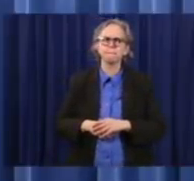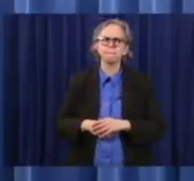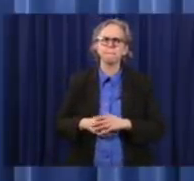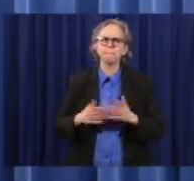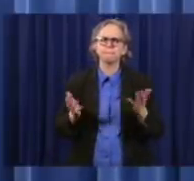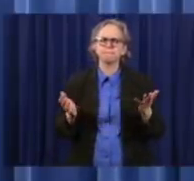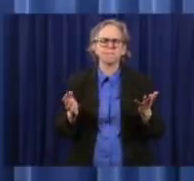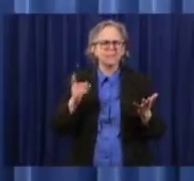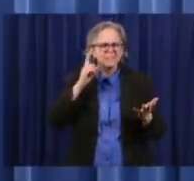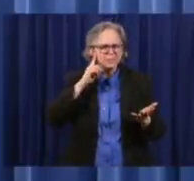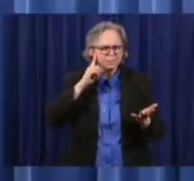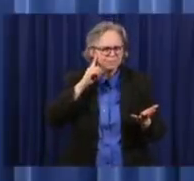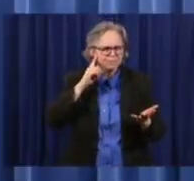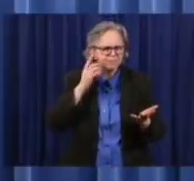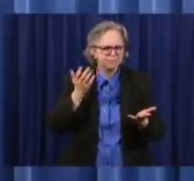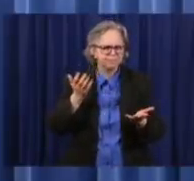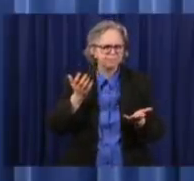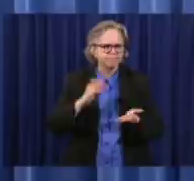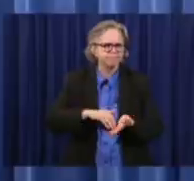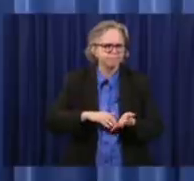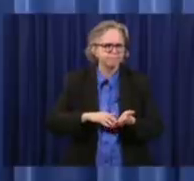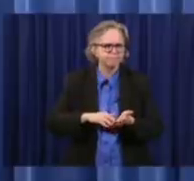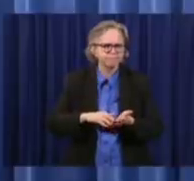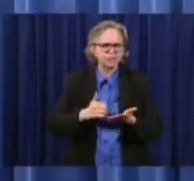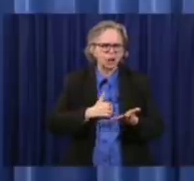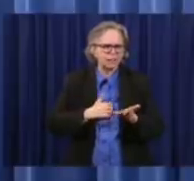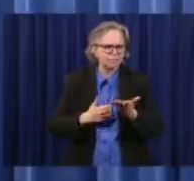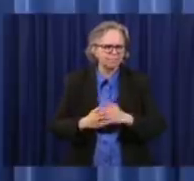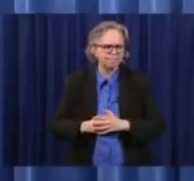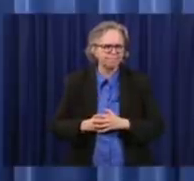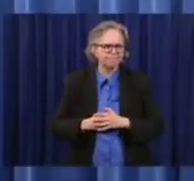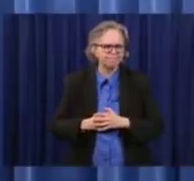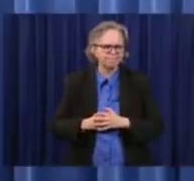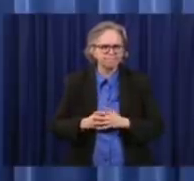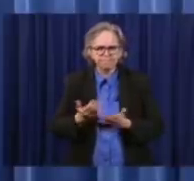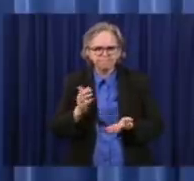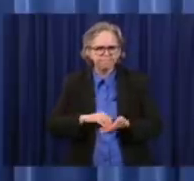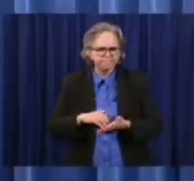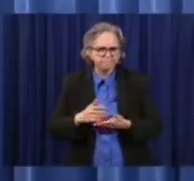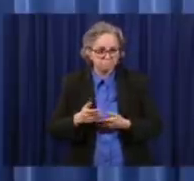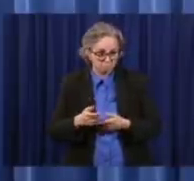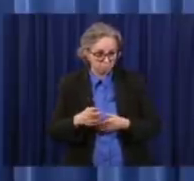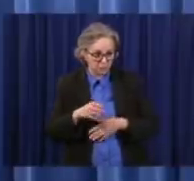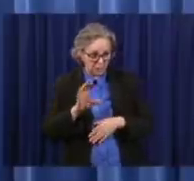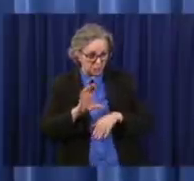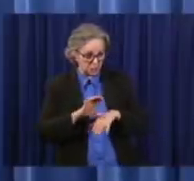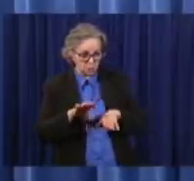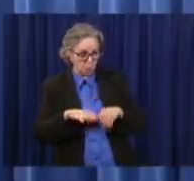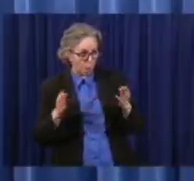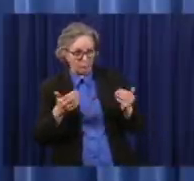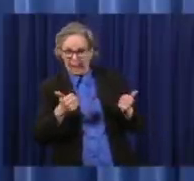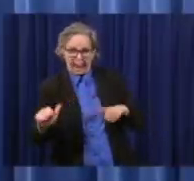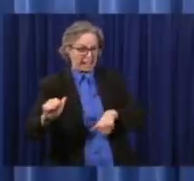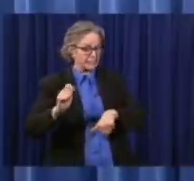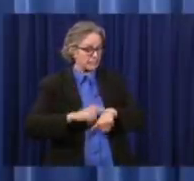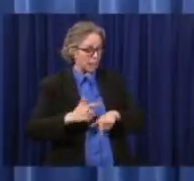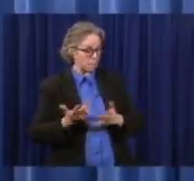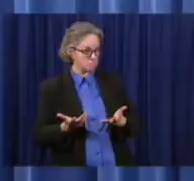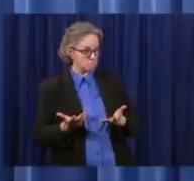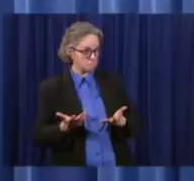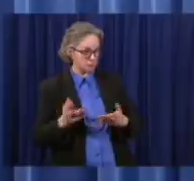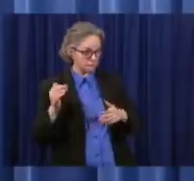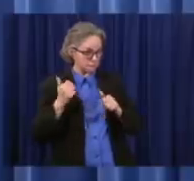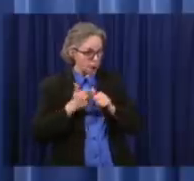Okay, I'm sorry, I didn't hear that. I'm sorry, I didn't understand. Can they start anytime and apply all the